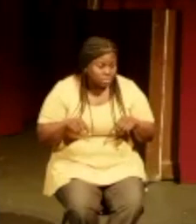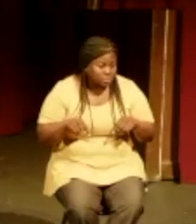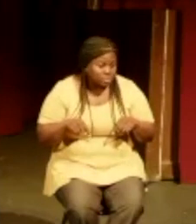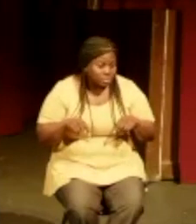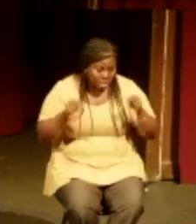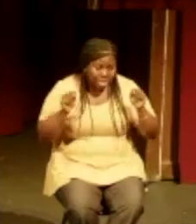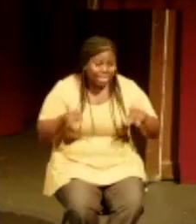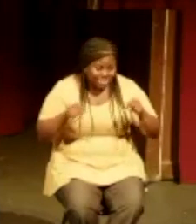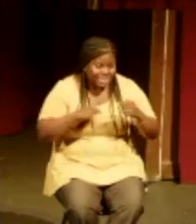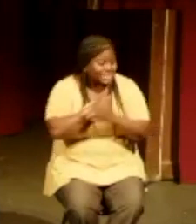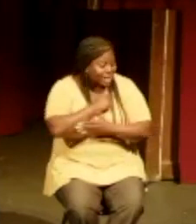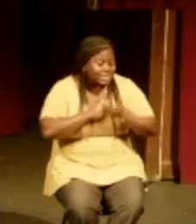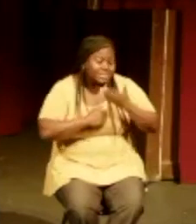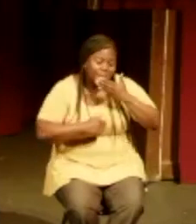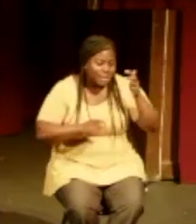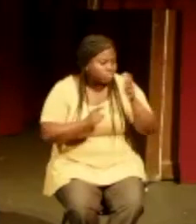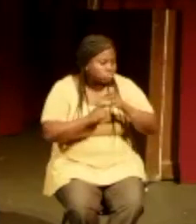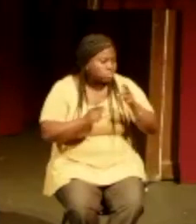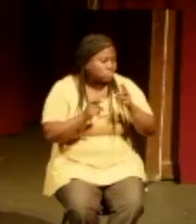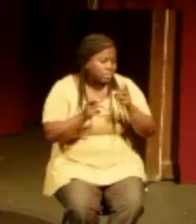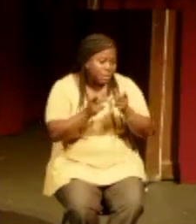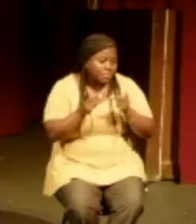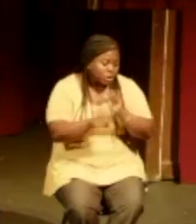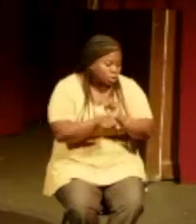the best place to work.